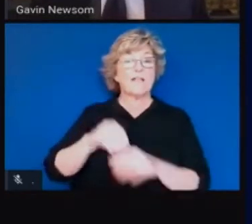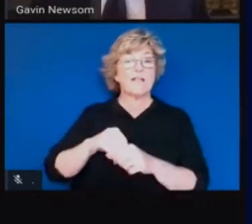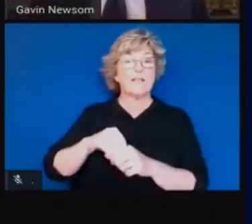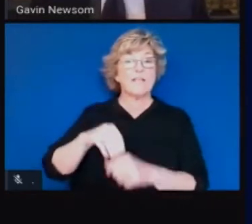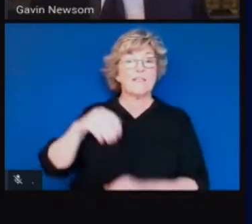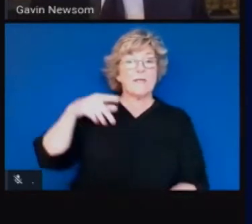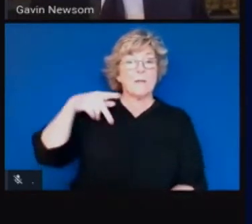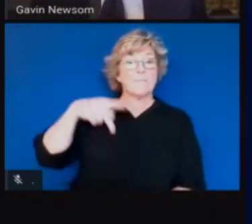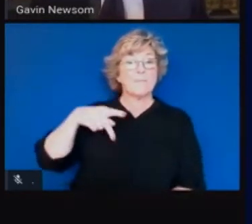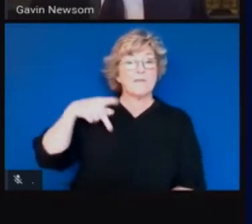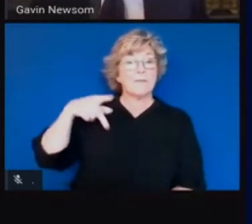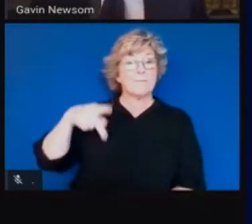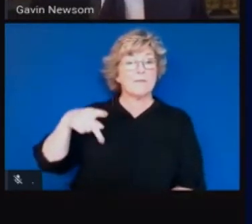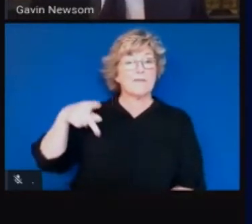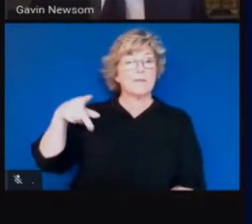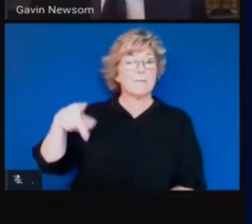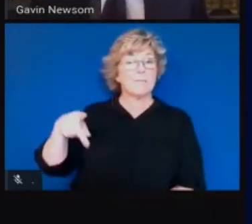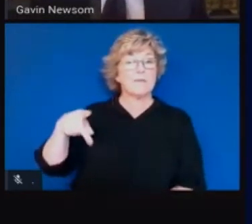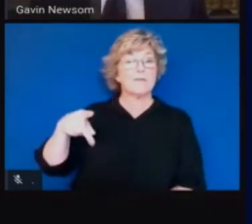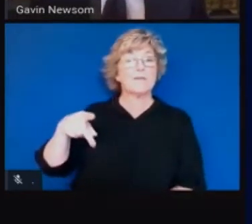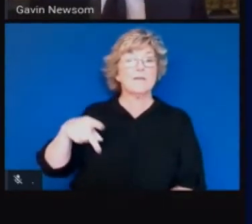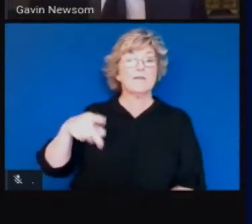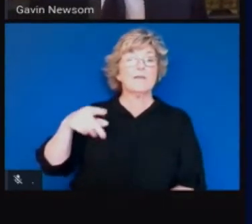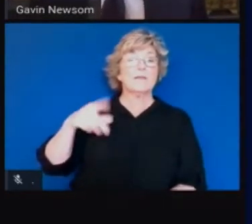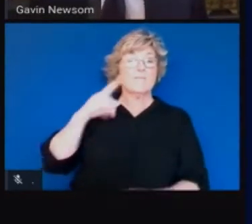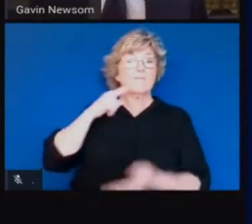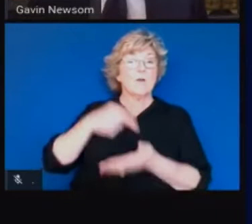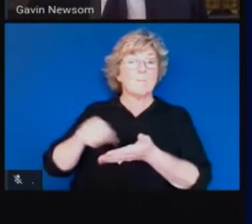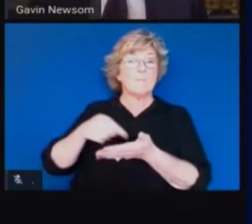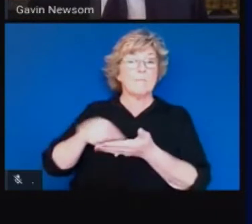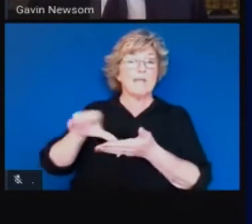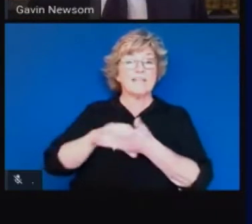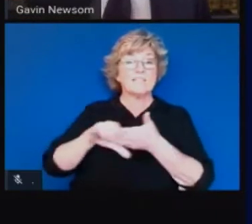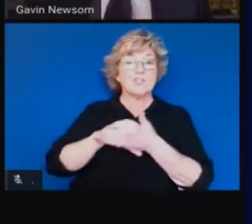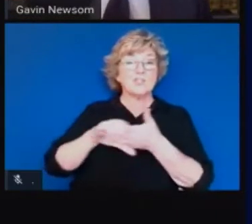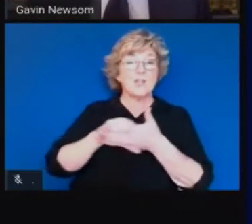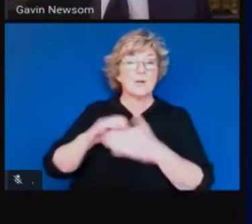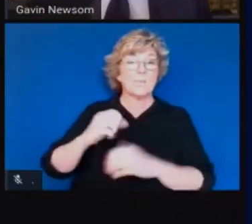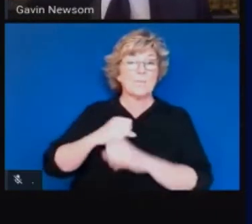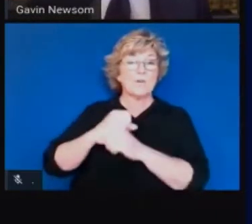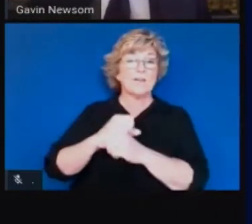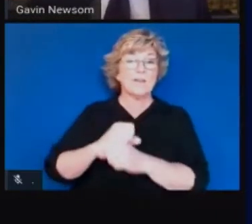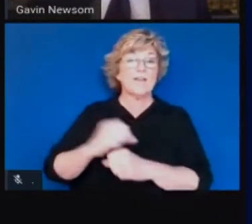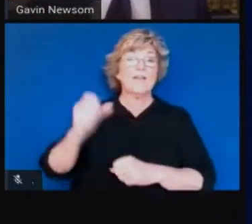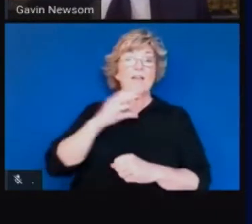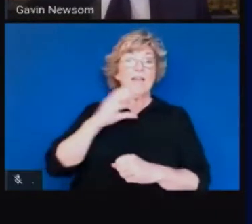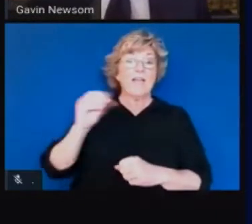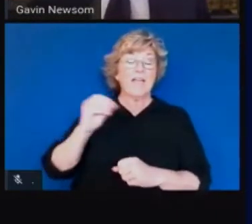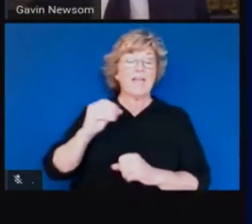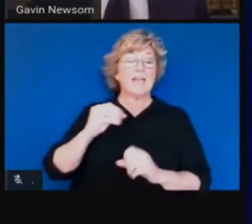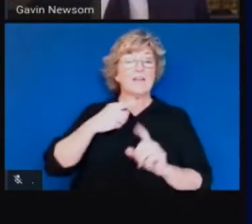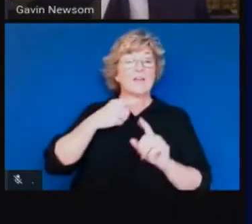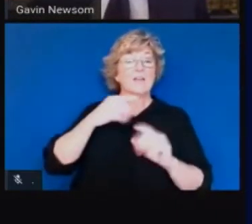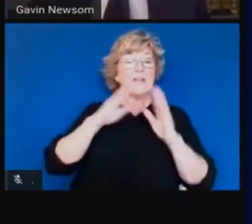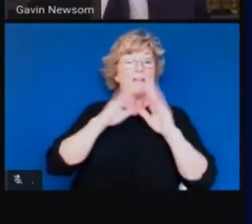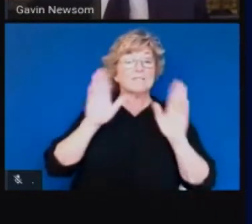Paycheck Protection Program, rental assistance. We were all waiting, bated breath, about the need to see something big and bold